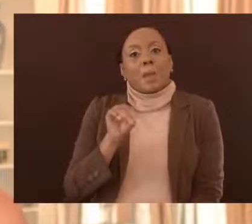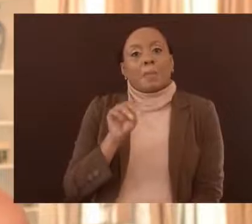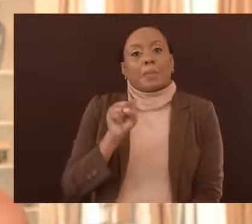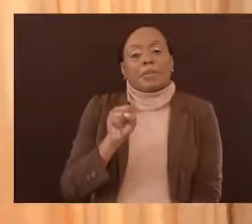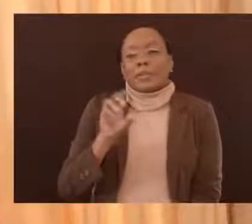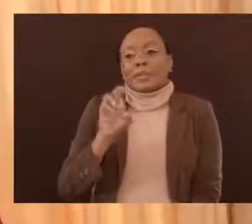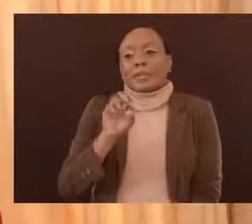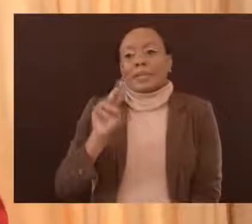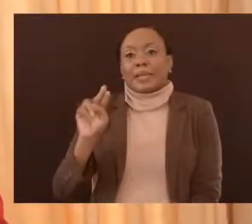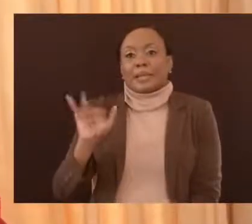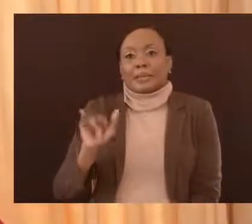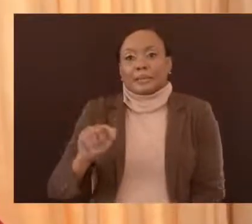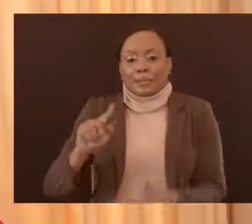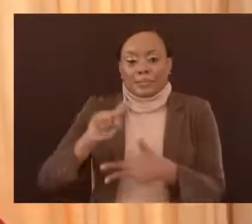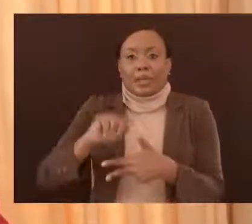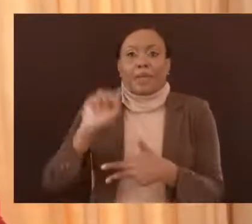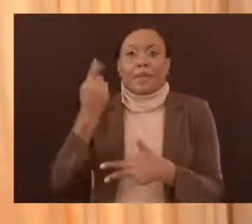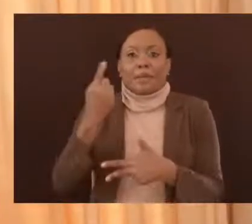first.